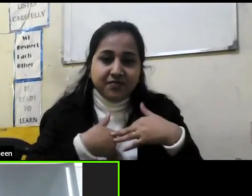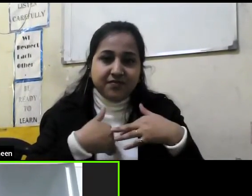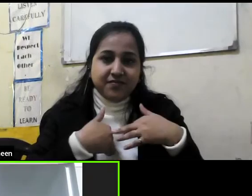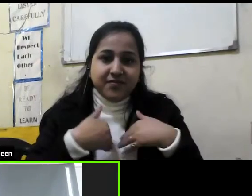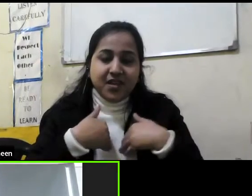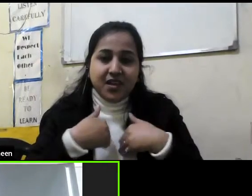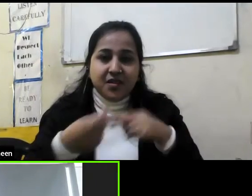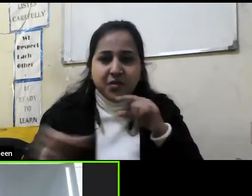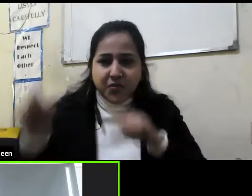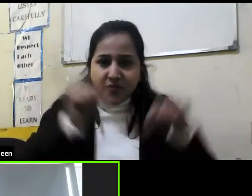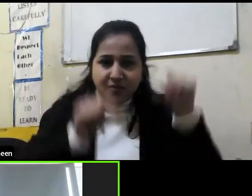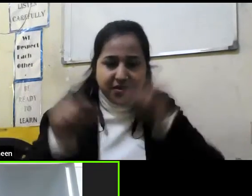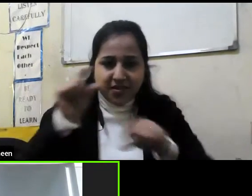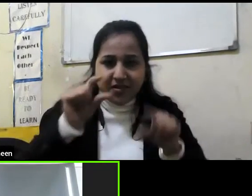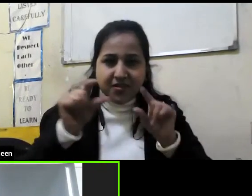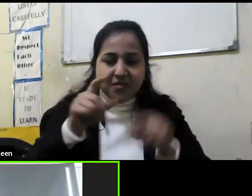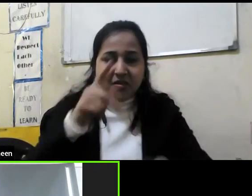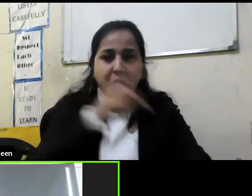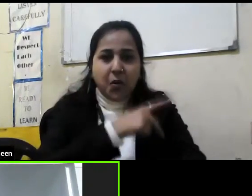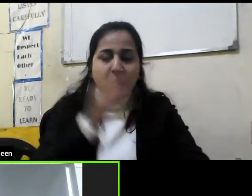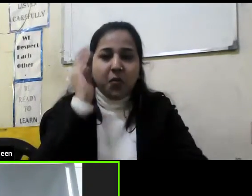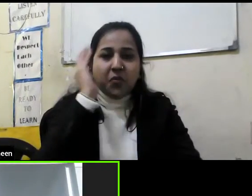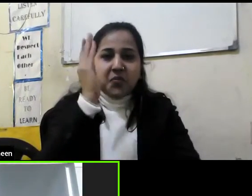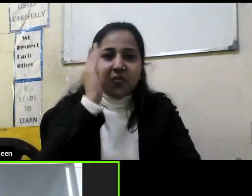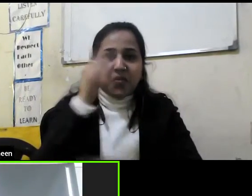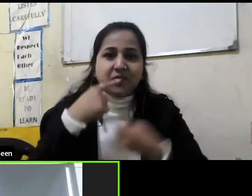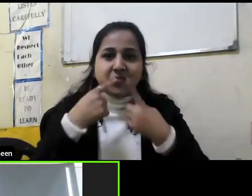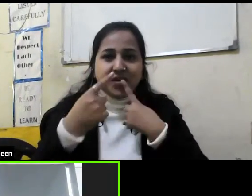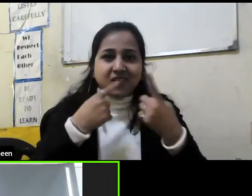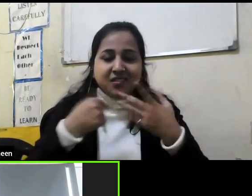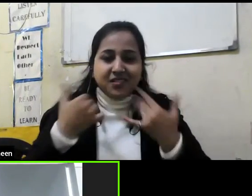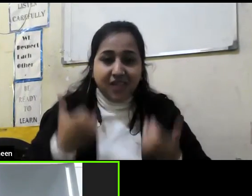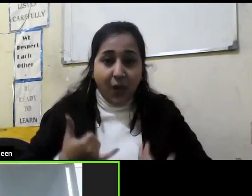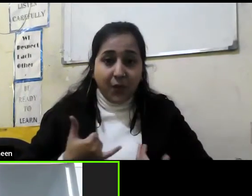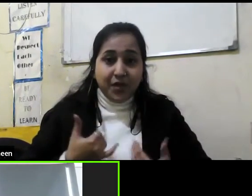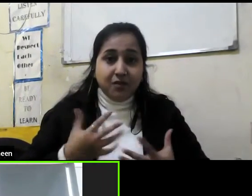scientist, professor, and now a serial entrepreneur myself.